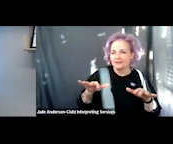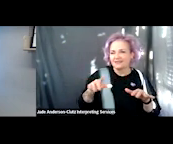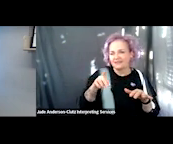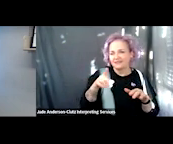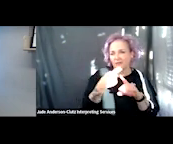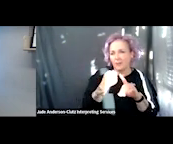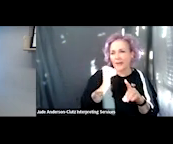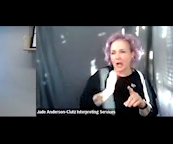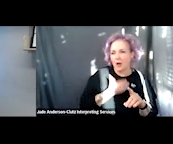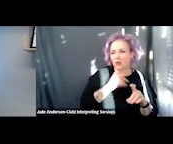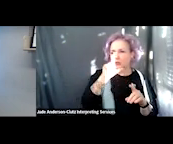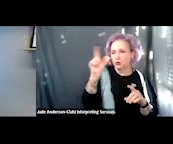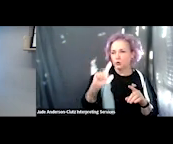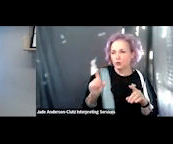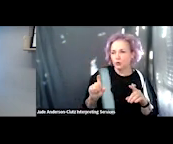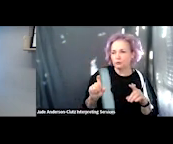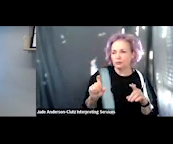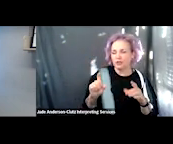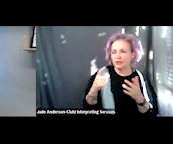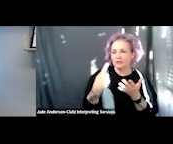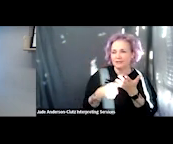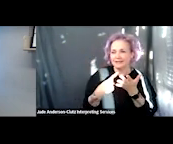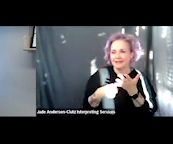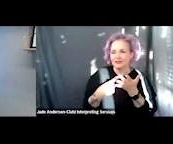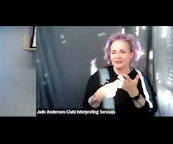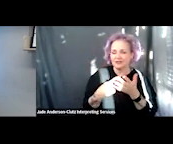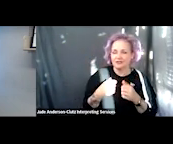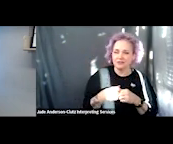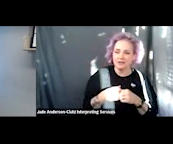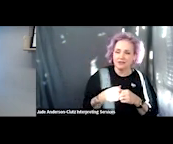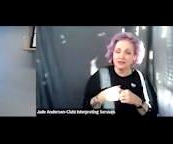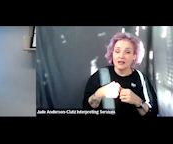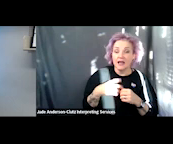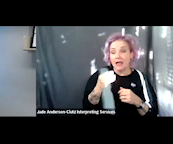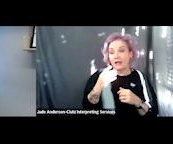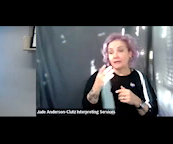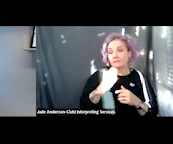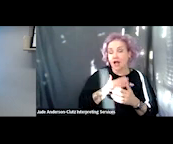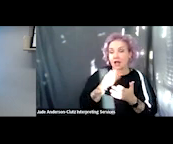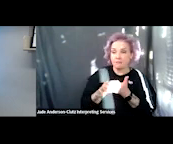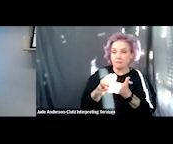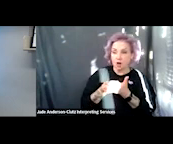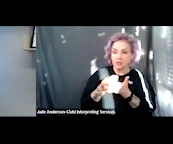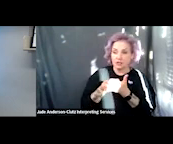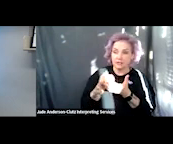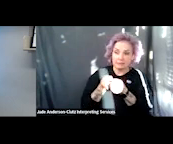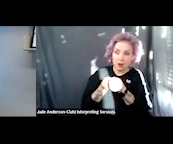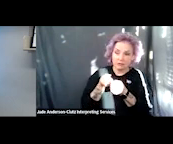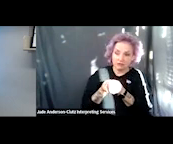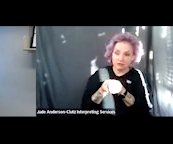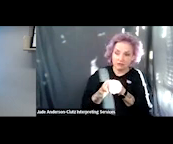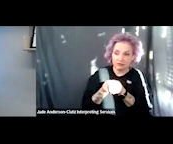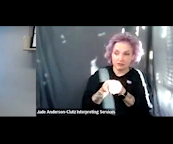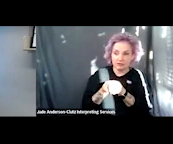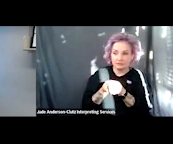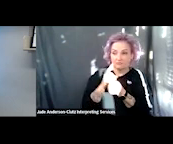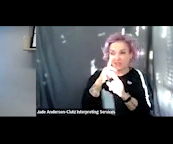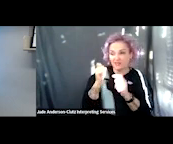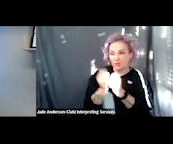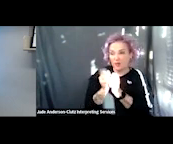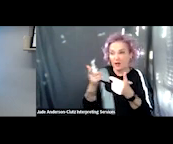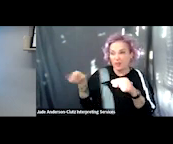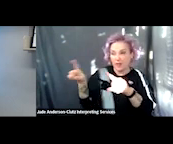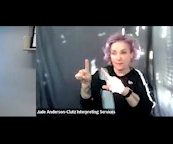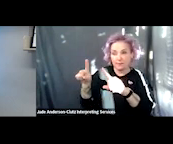the funding sources that this could not have been possible without. I'm happy to chat more about the data, and even again, if there are